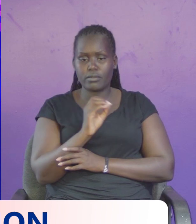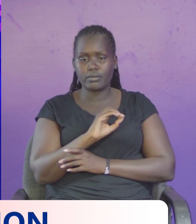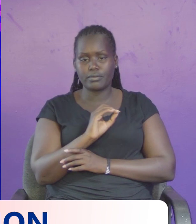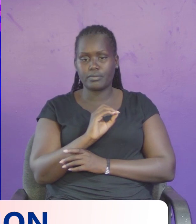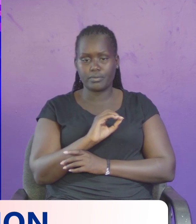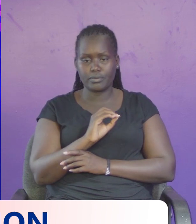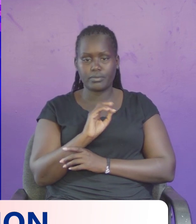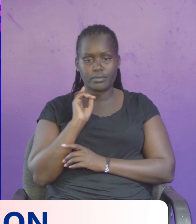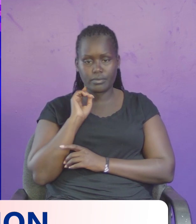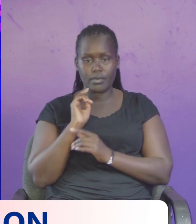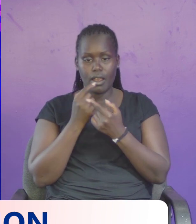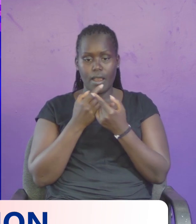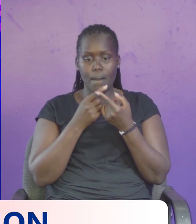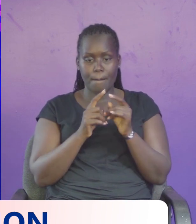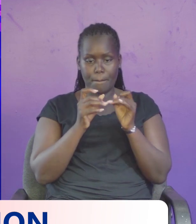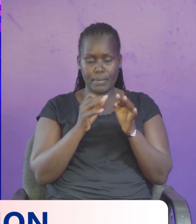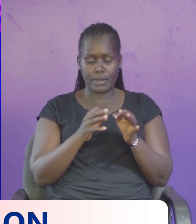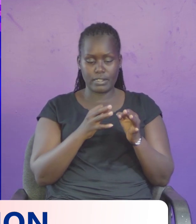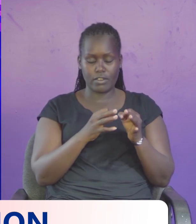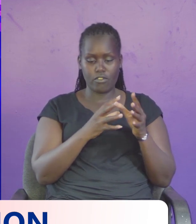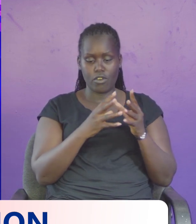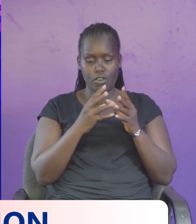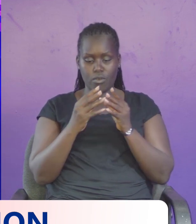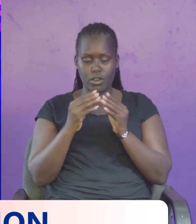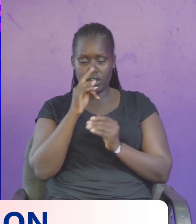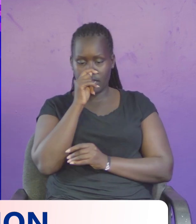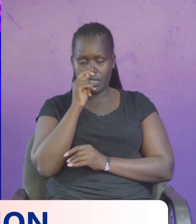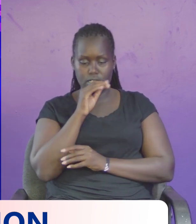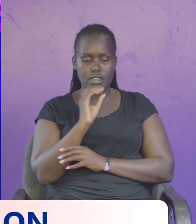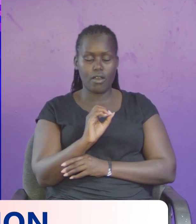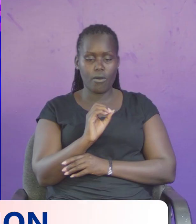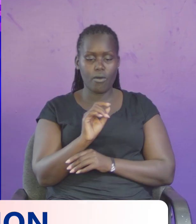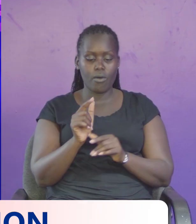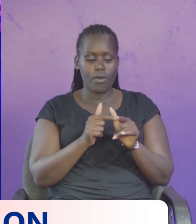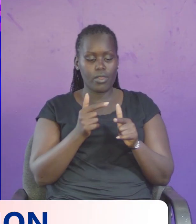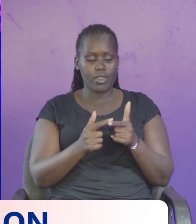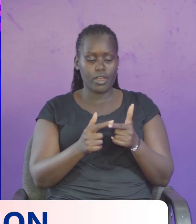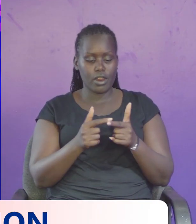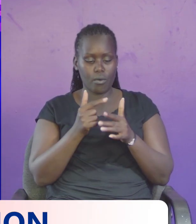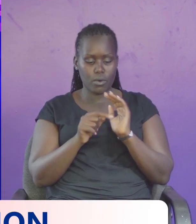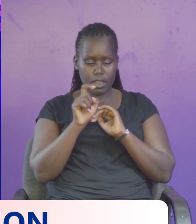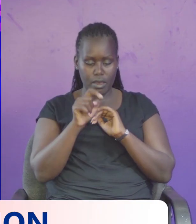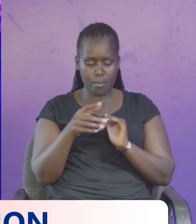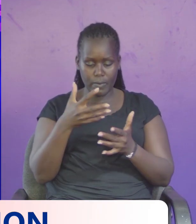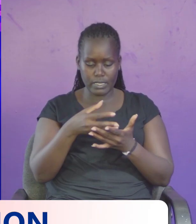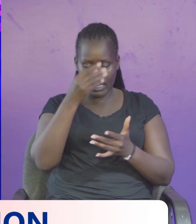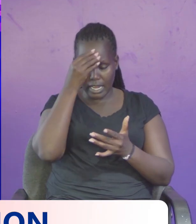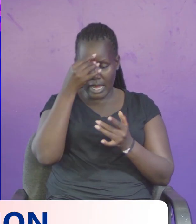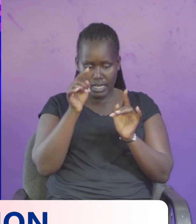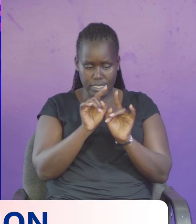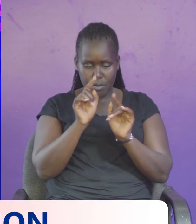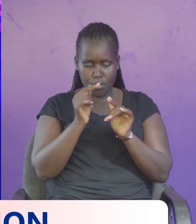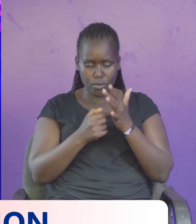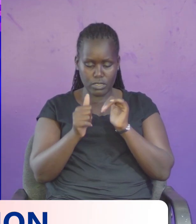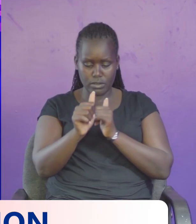you understand? But even if I don't go to Tanzania, what they're supposed to learn and what they reject, they'll just reject